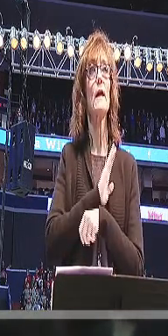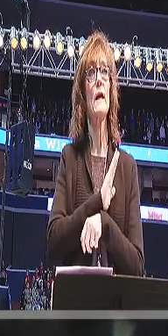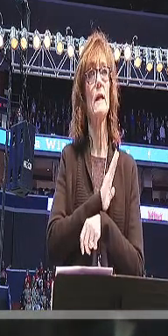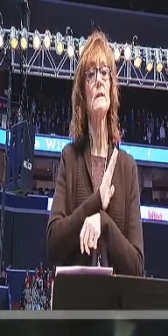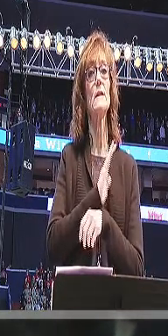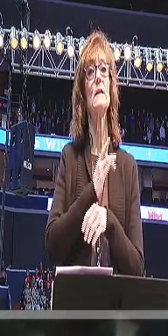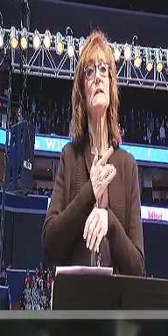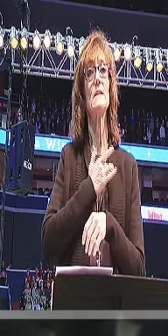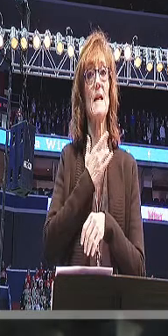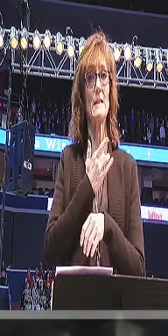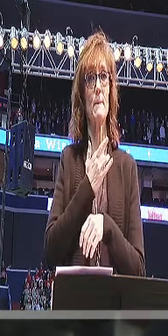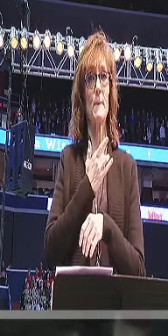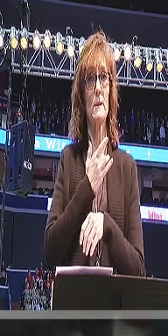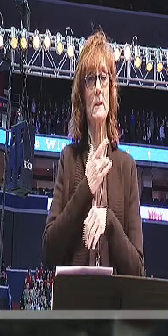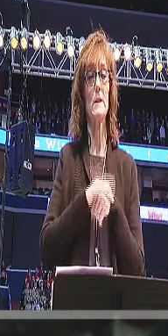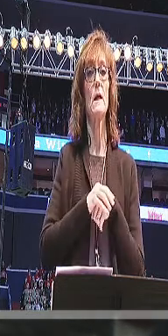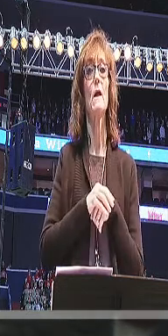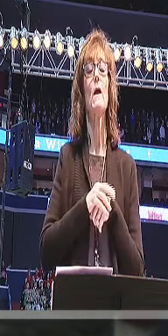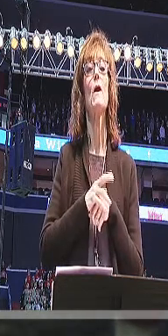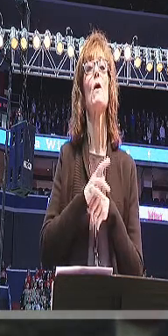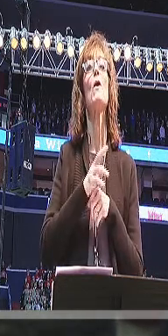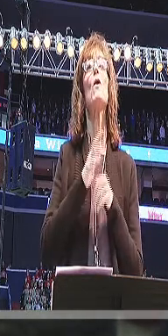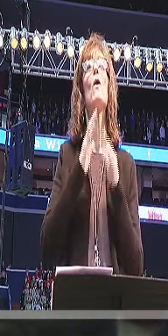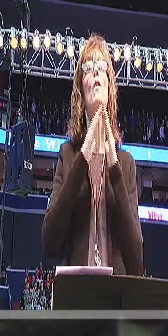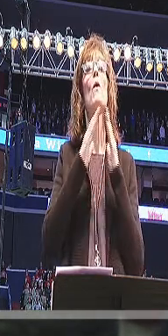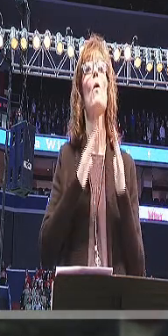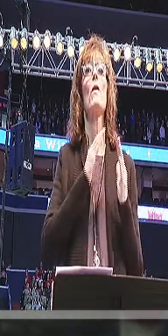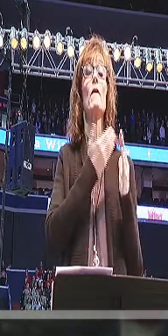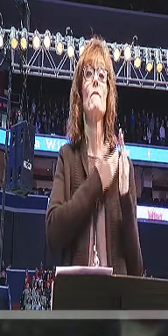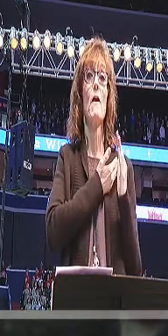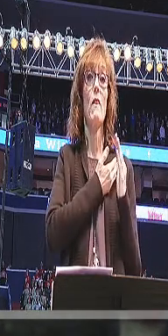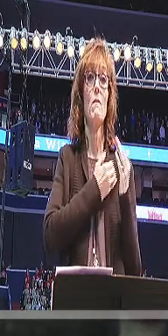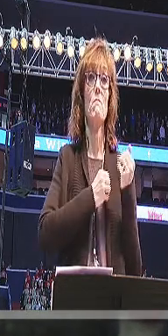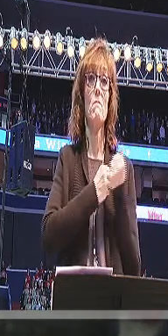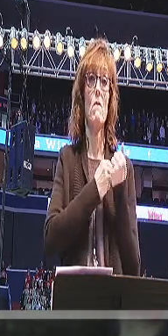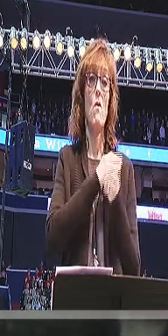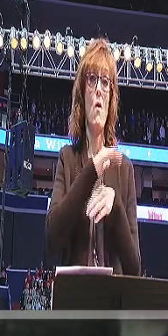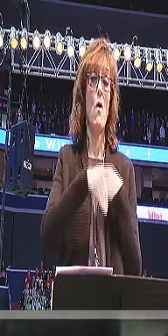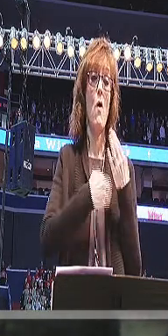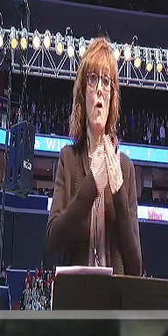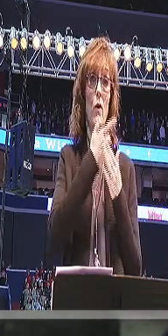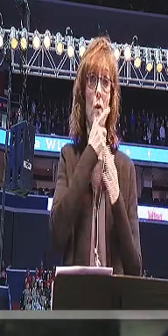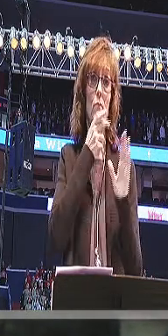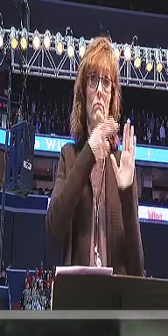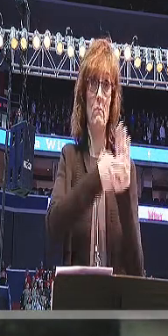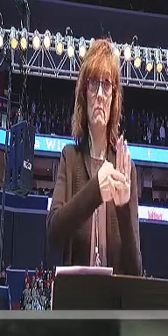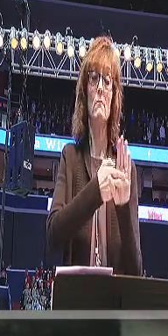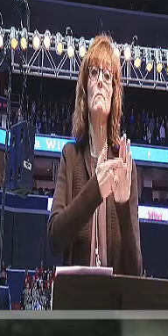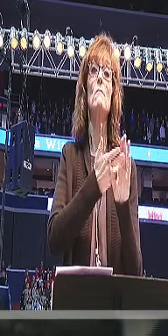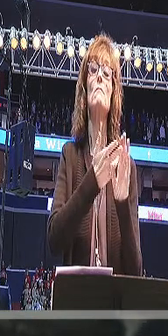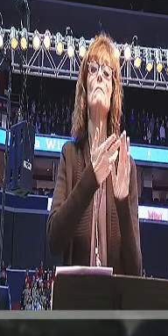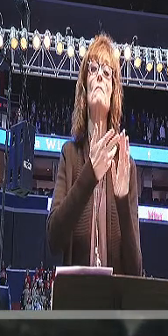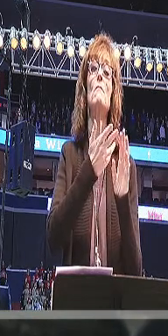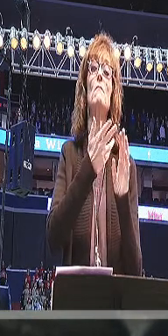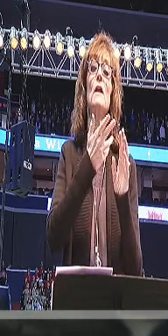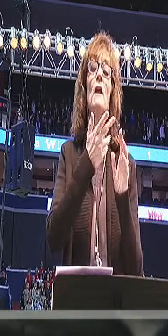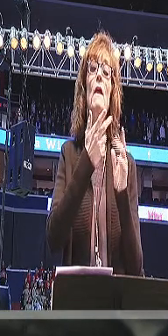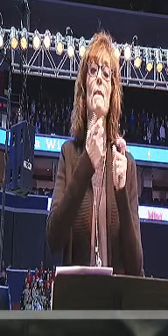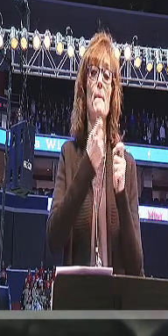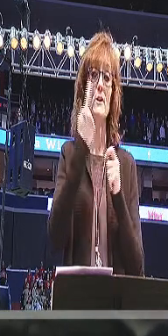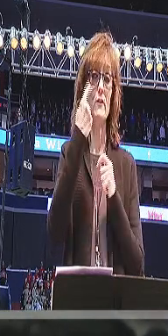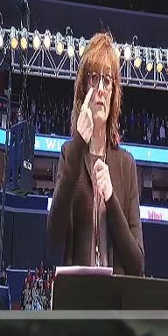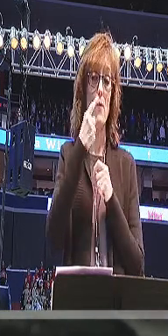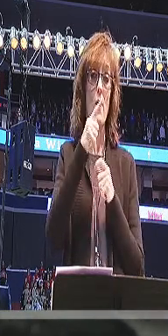Father gladly imparts to all who take part in the March for Life and to all who support